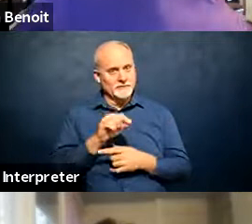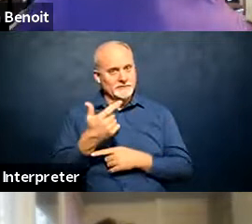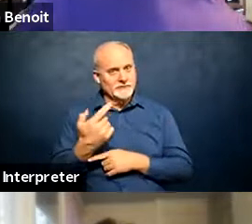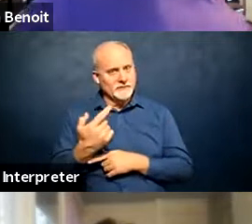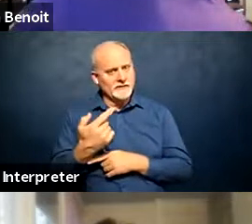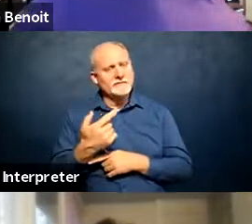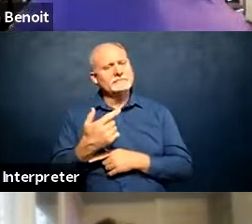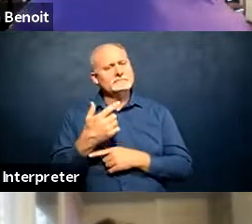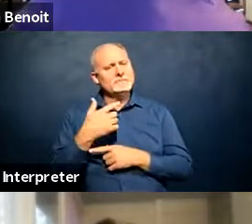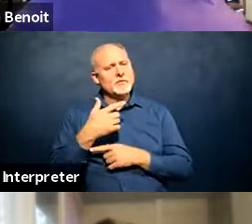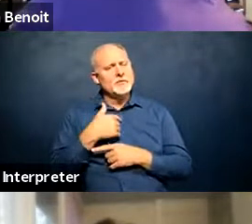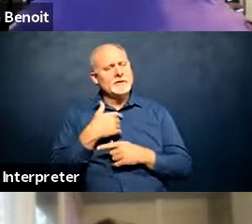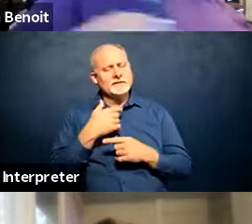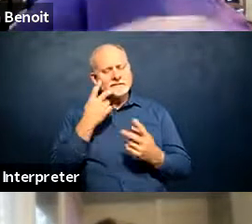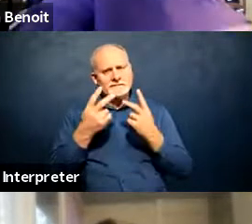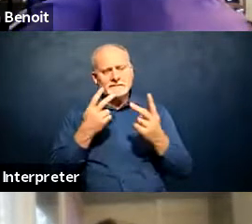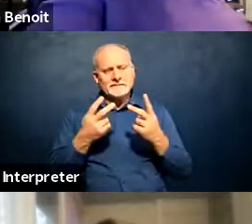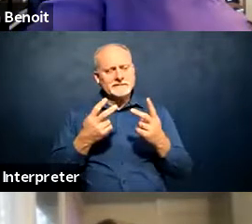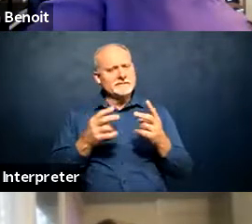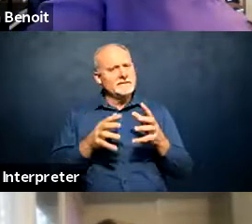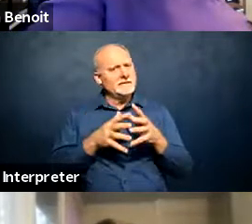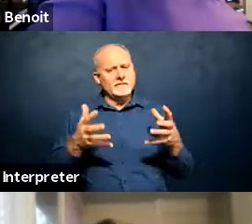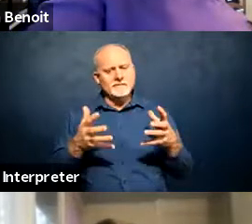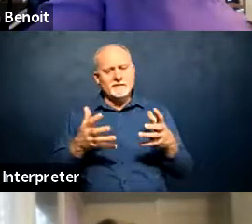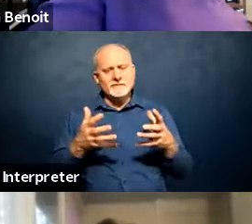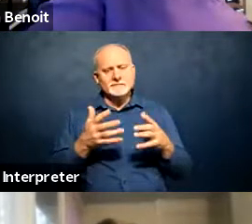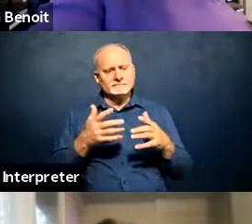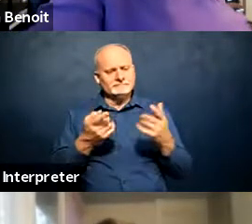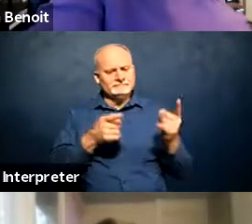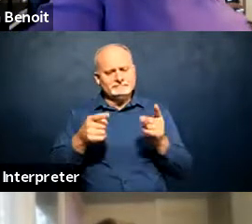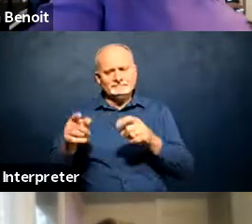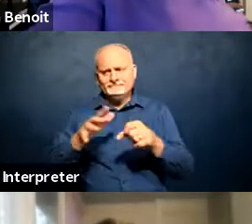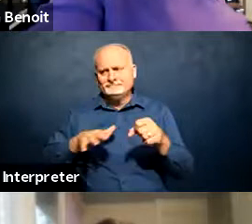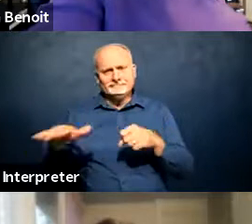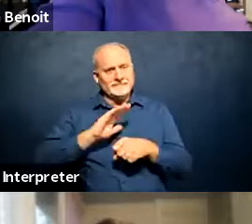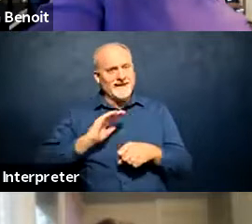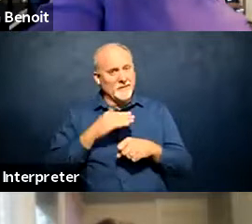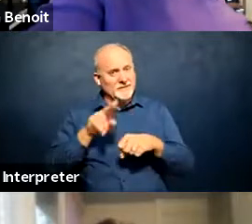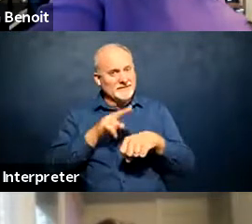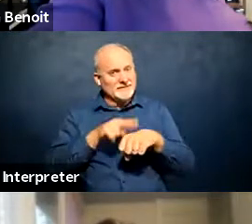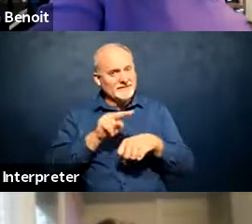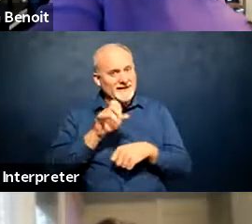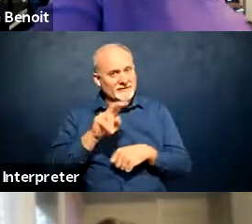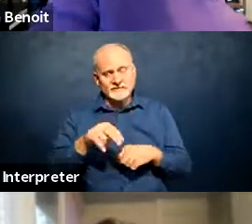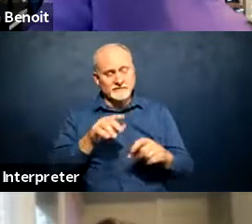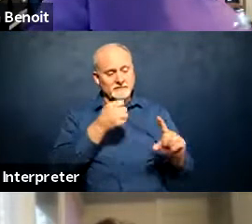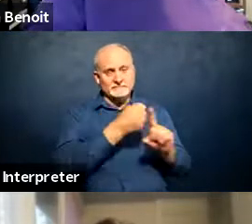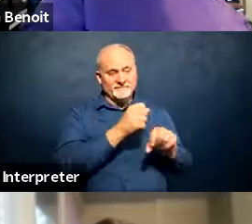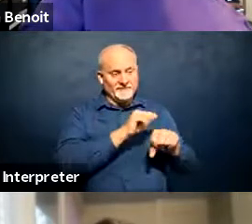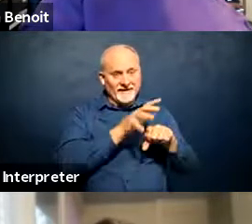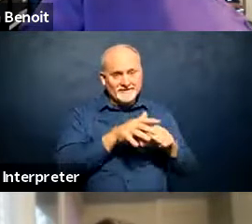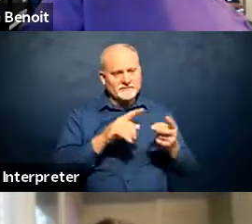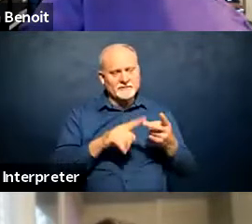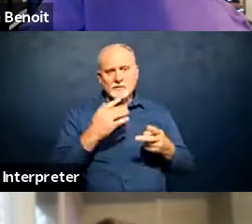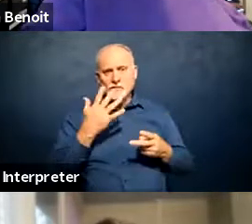focus is a host of exhausting and unsettling moments in our nation's history, a viral pandemic, racial